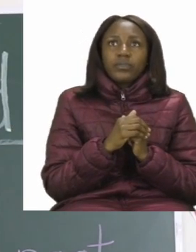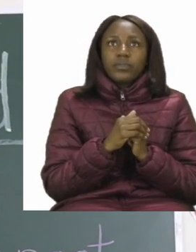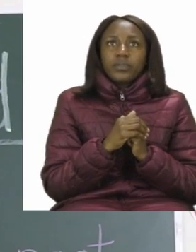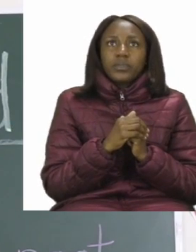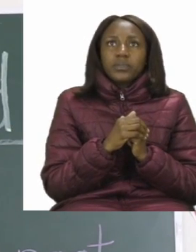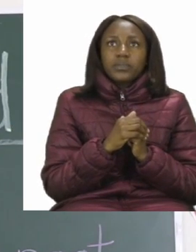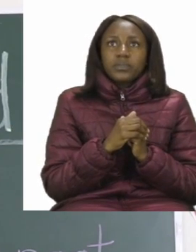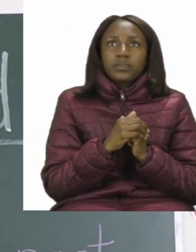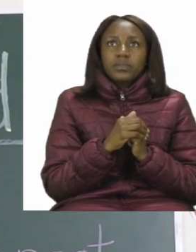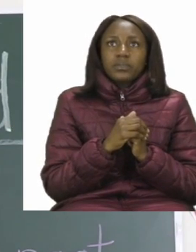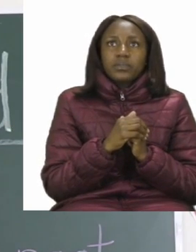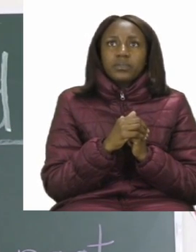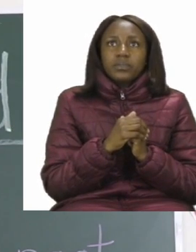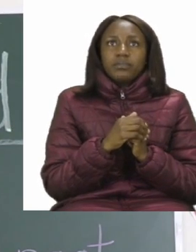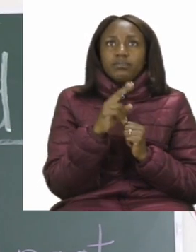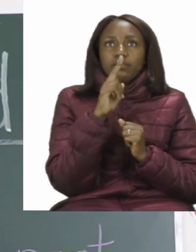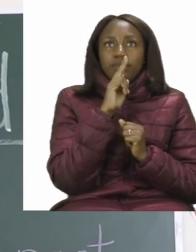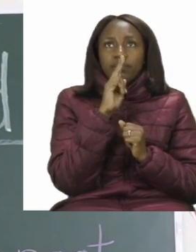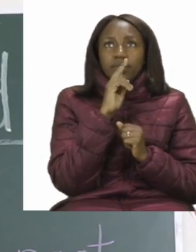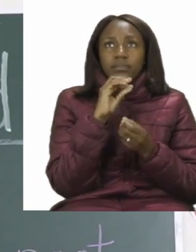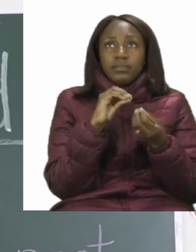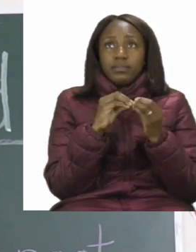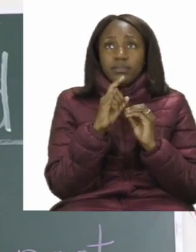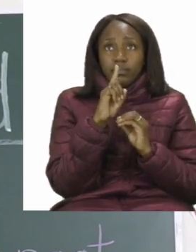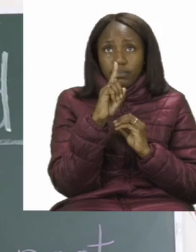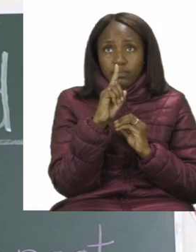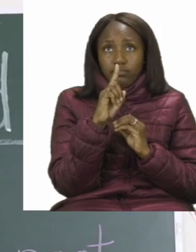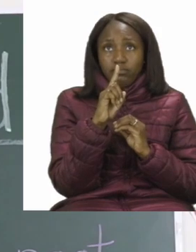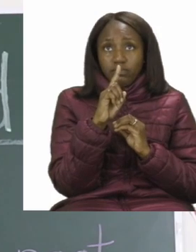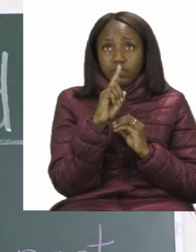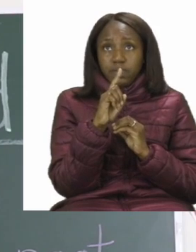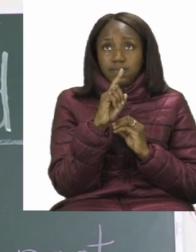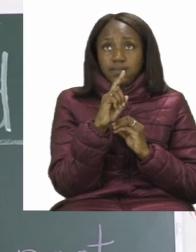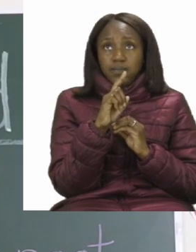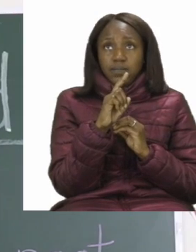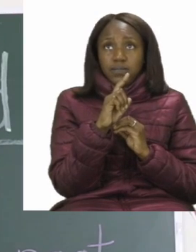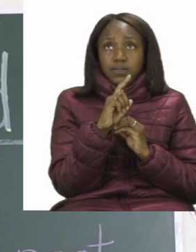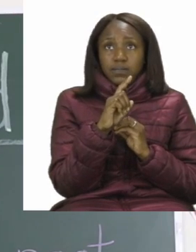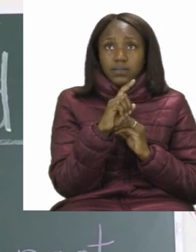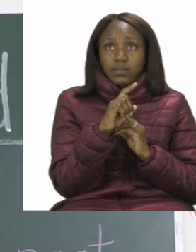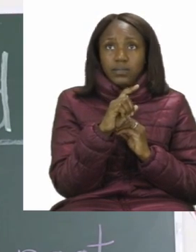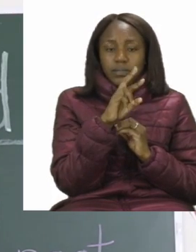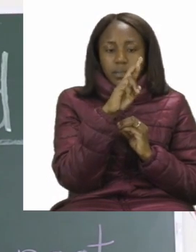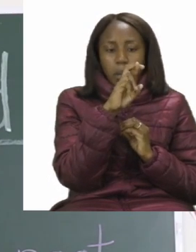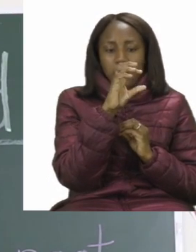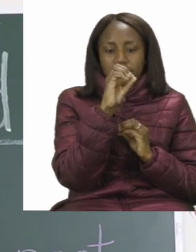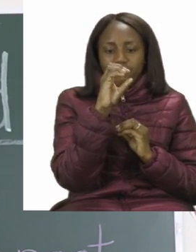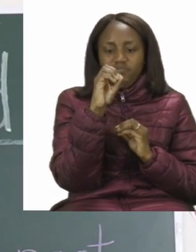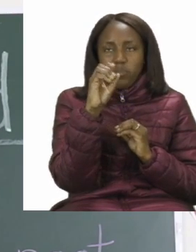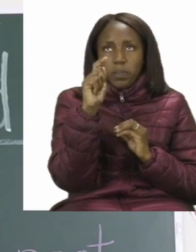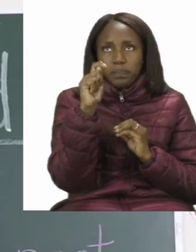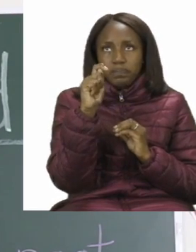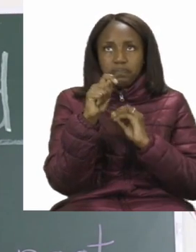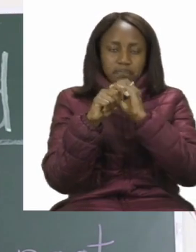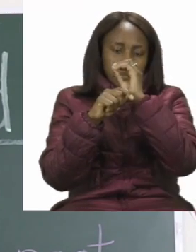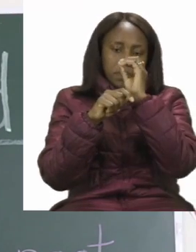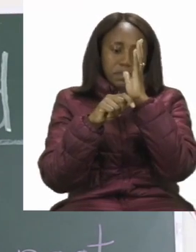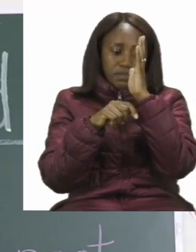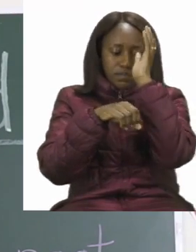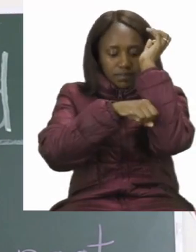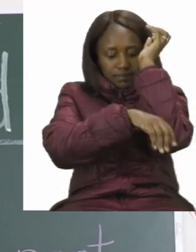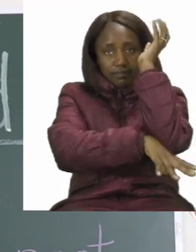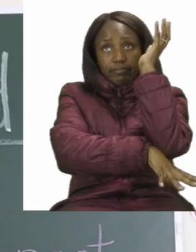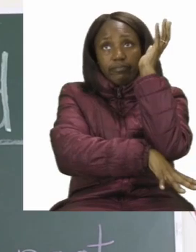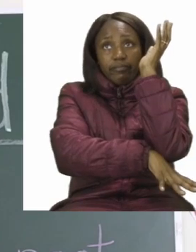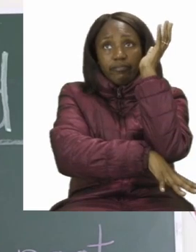said that our answer for number 1 is root and our answer for number 2